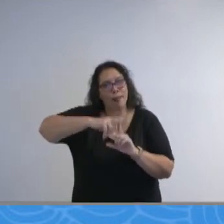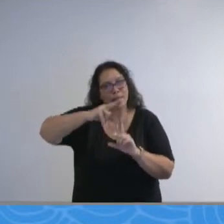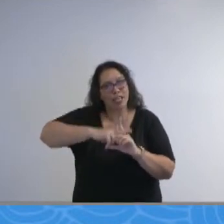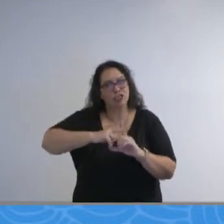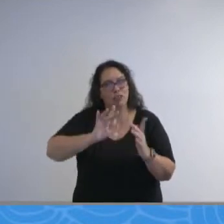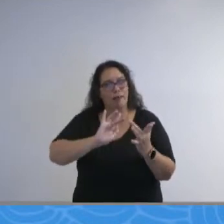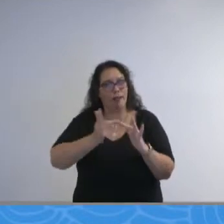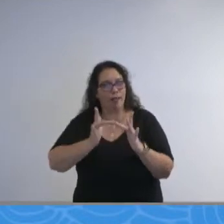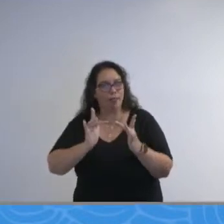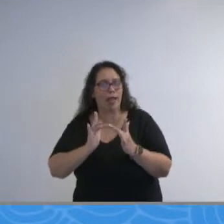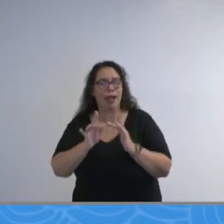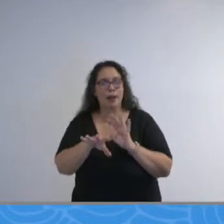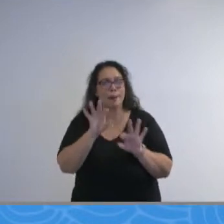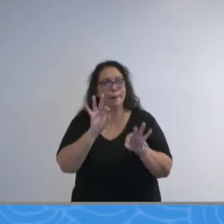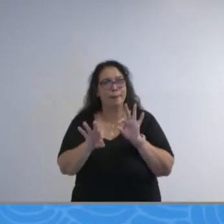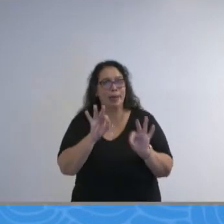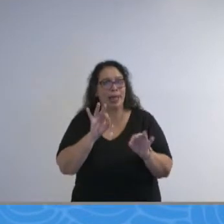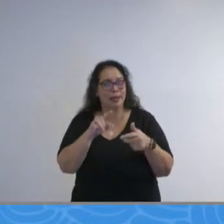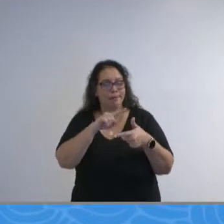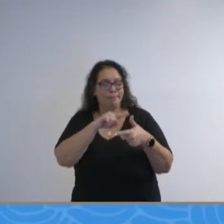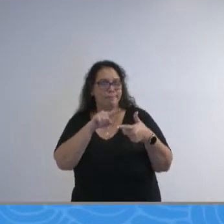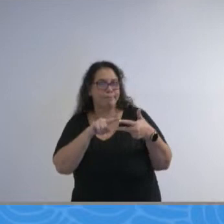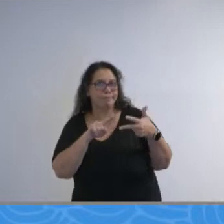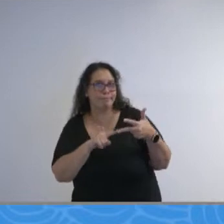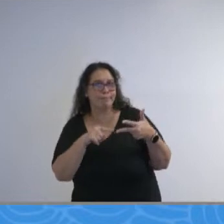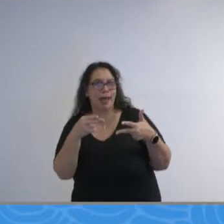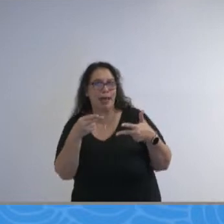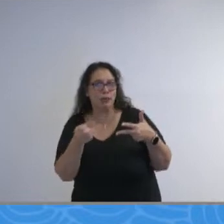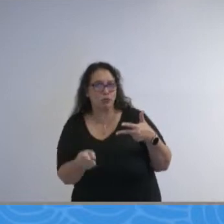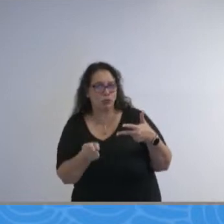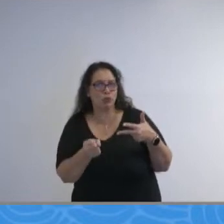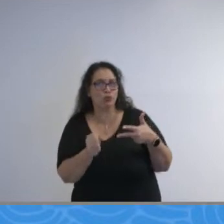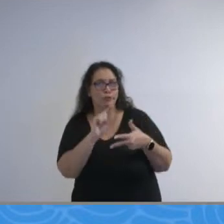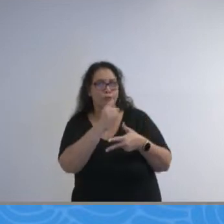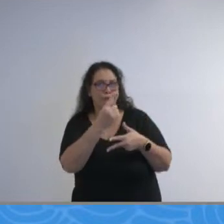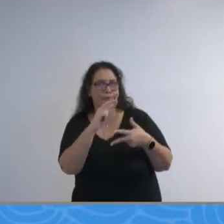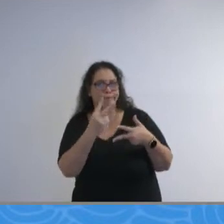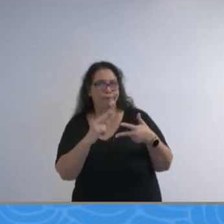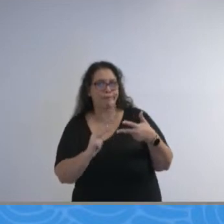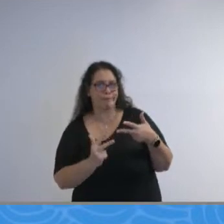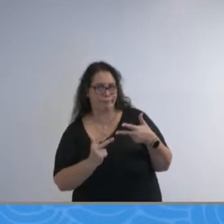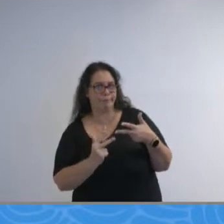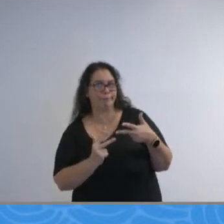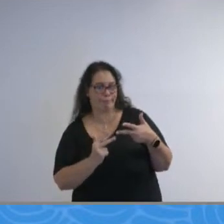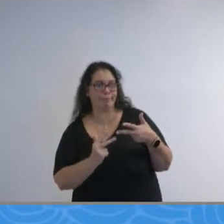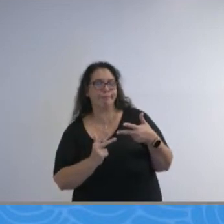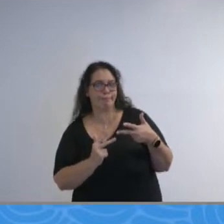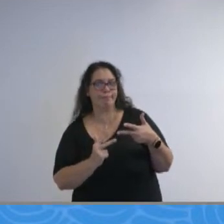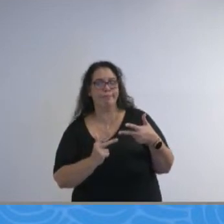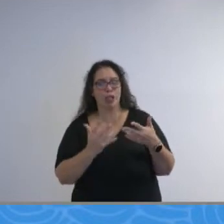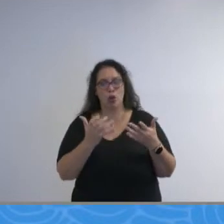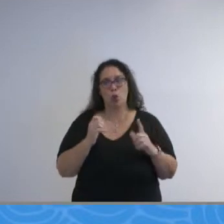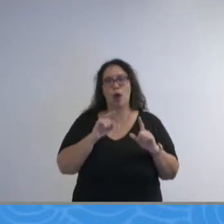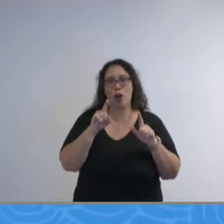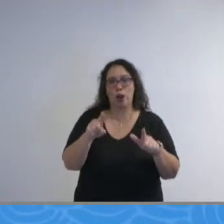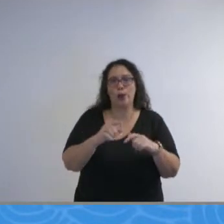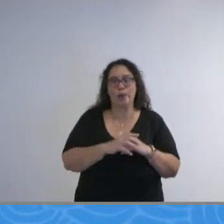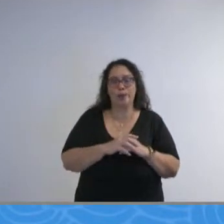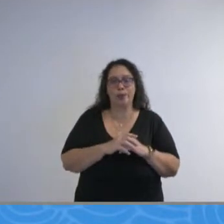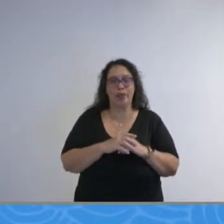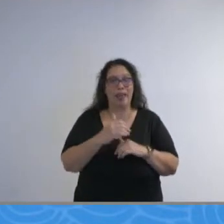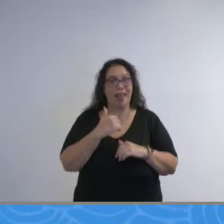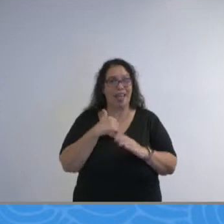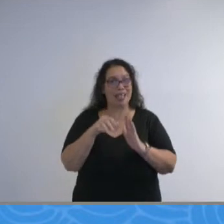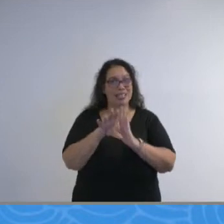schools that your son or daughter want to attend, and you put them in ranking order. There's a